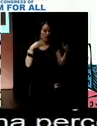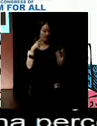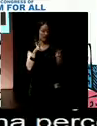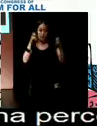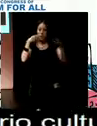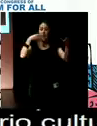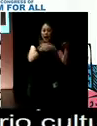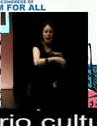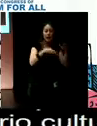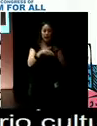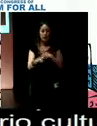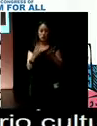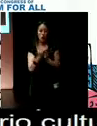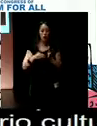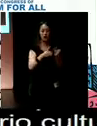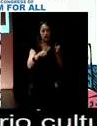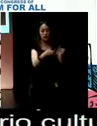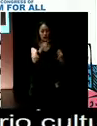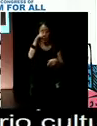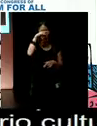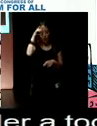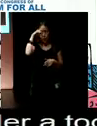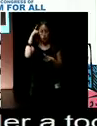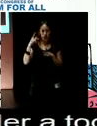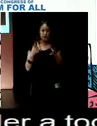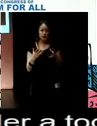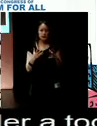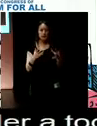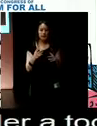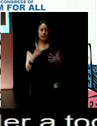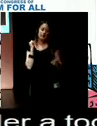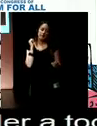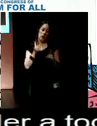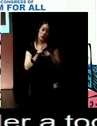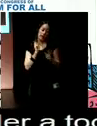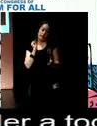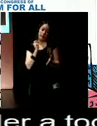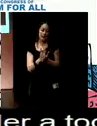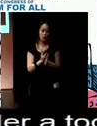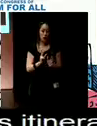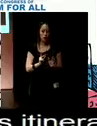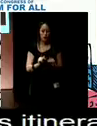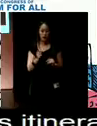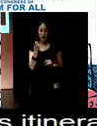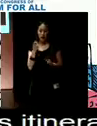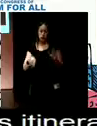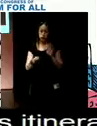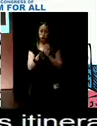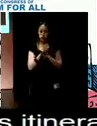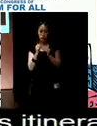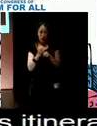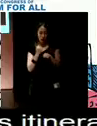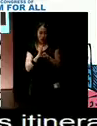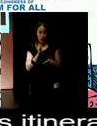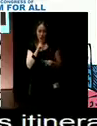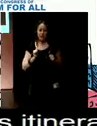of all these itinerary, it's a challenge we must value.